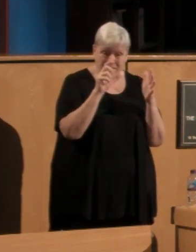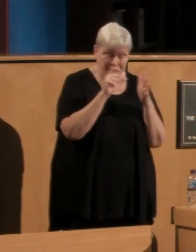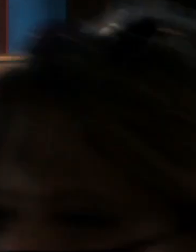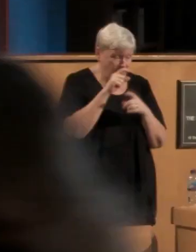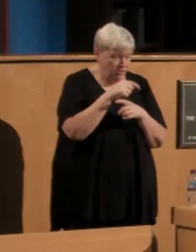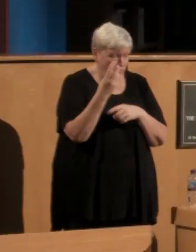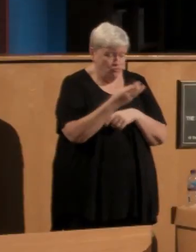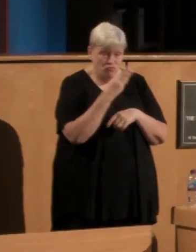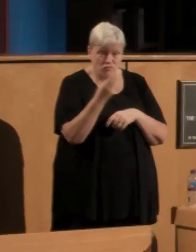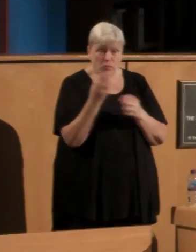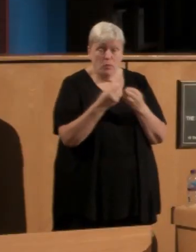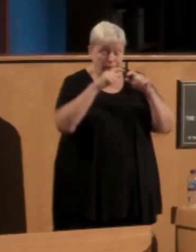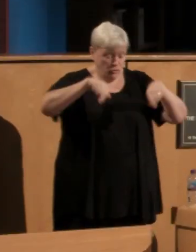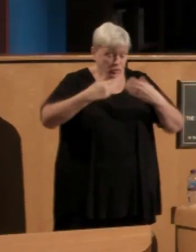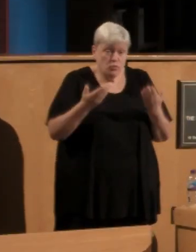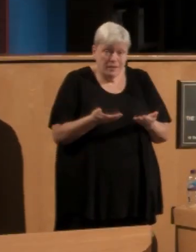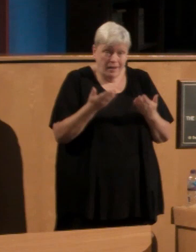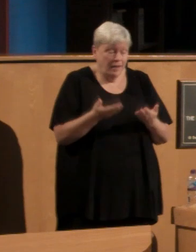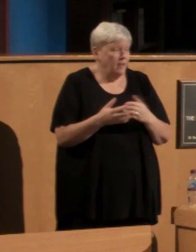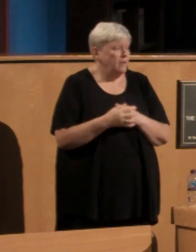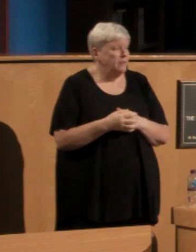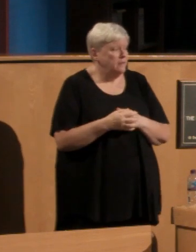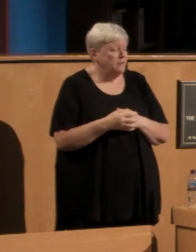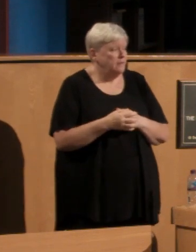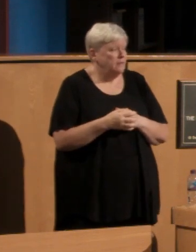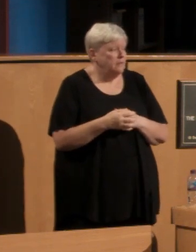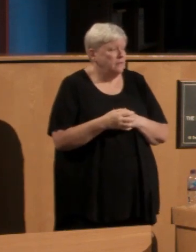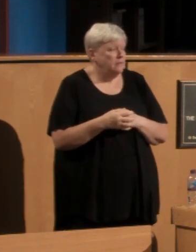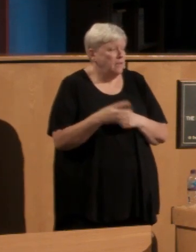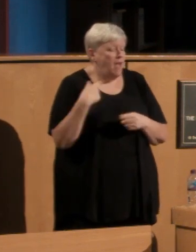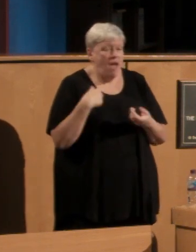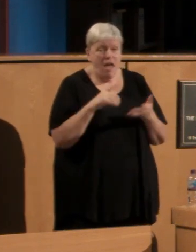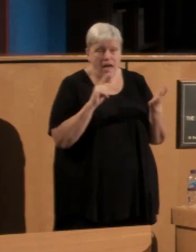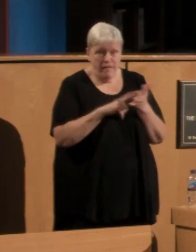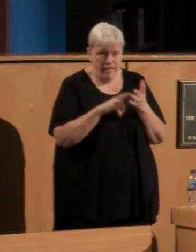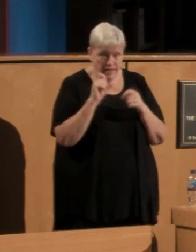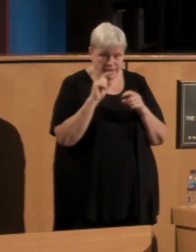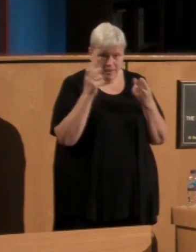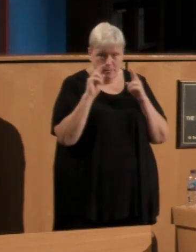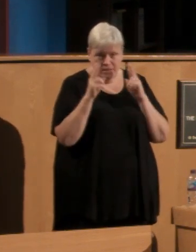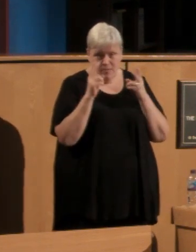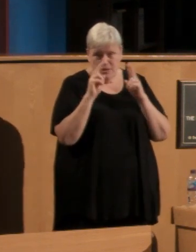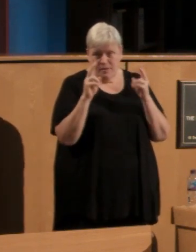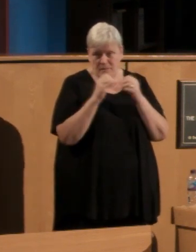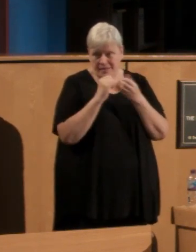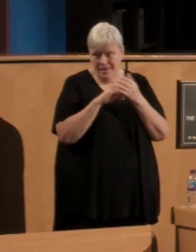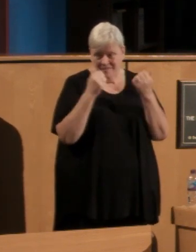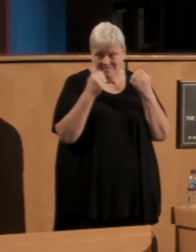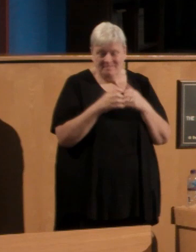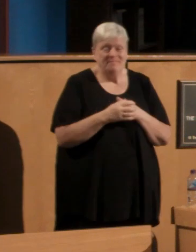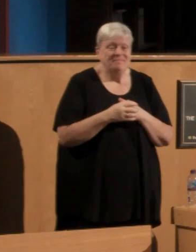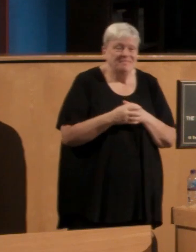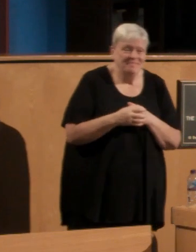us today. I'd like to take a second to introduce our BSL interpreter, Leslie Creerer. For